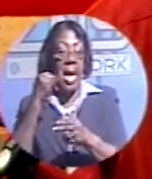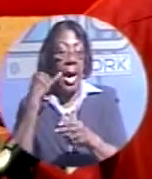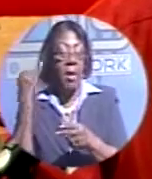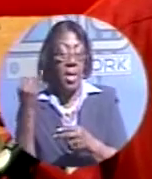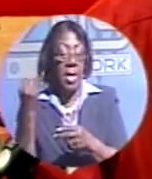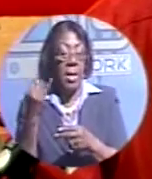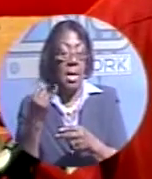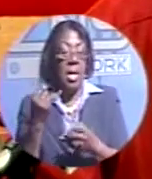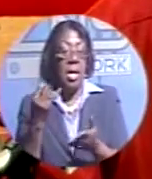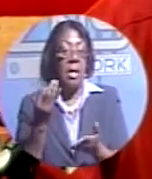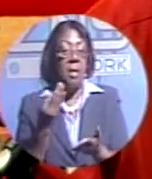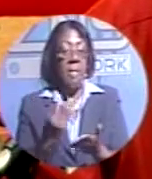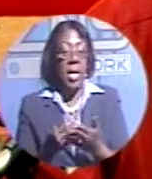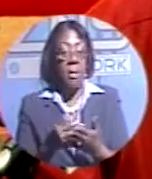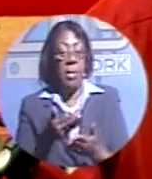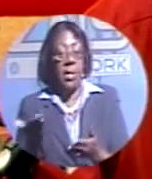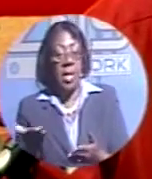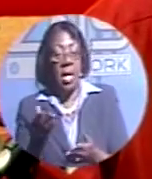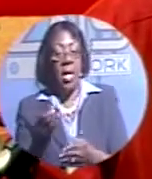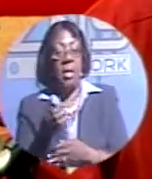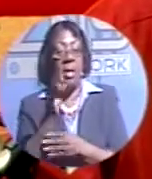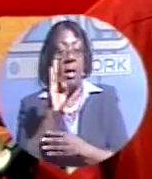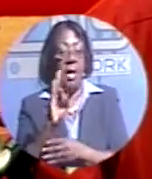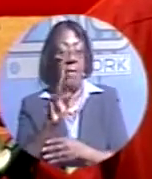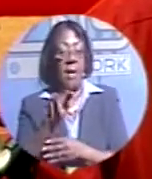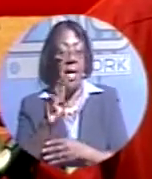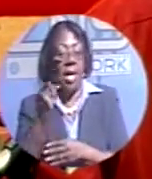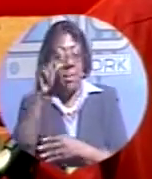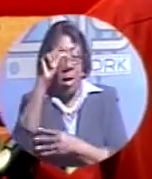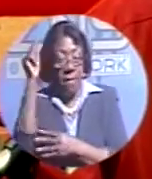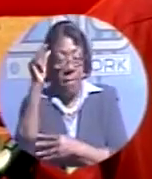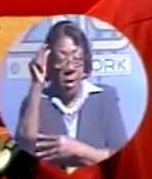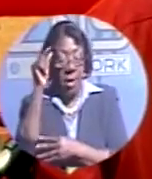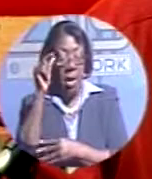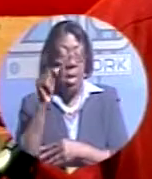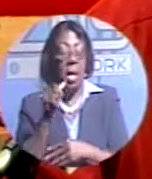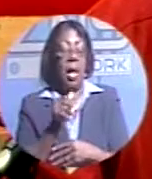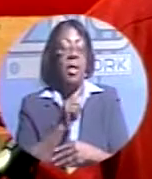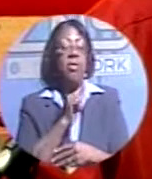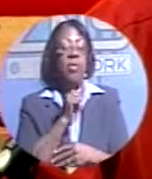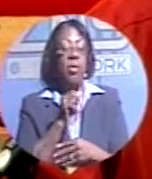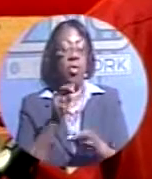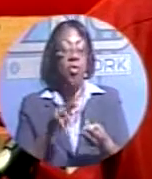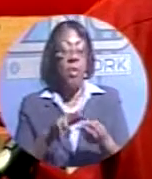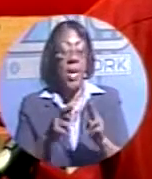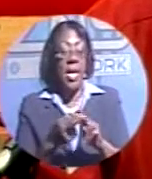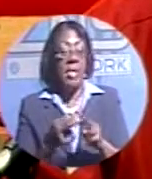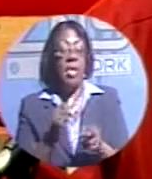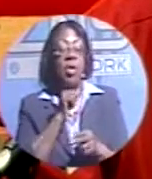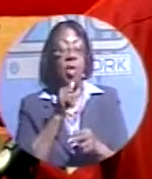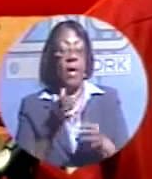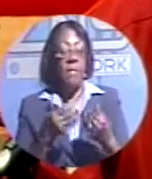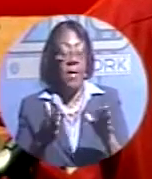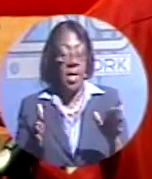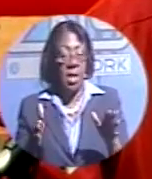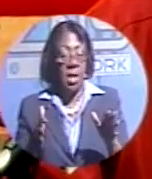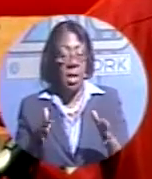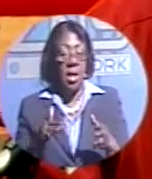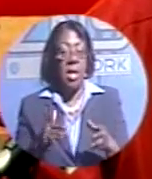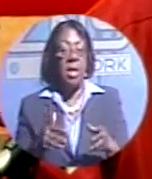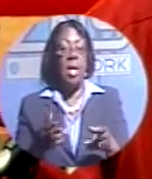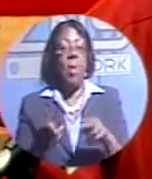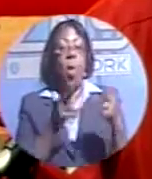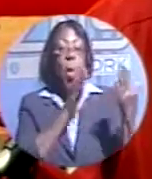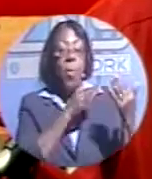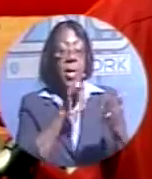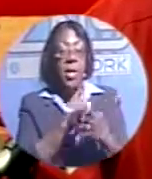was allocated under the Free National Movement, and repairs were scheduled to proceed during the summer of 2012. So that students would have been able to return